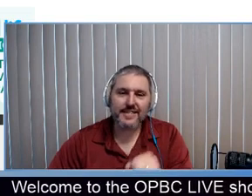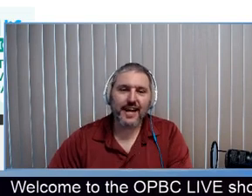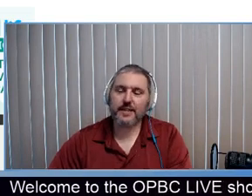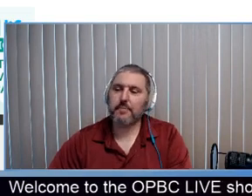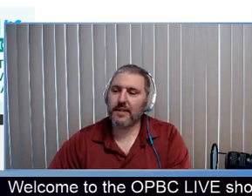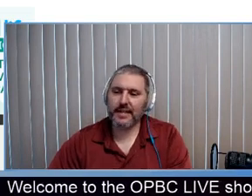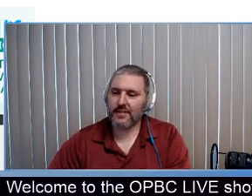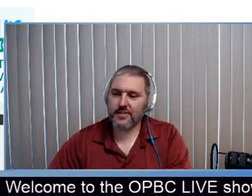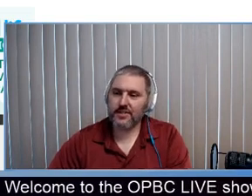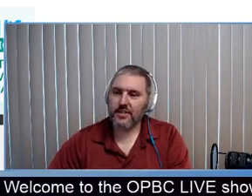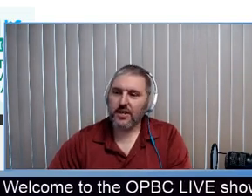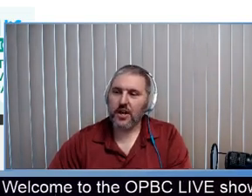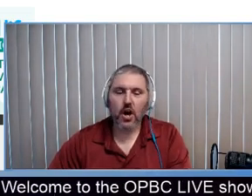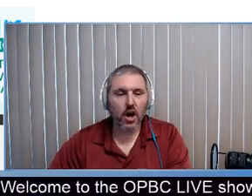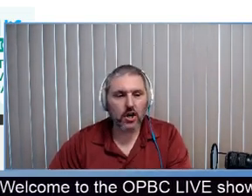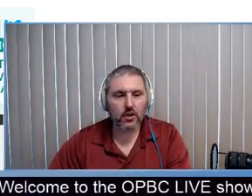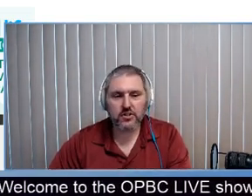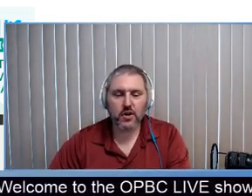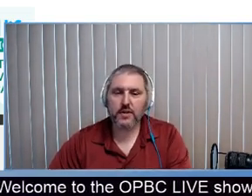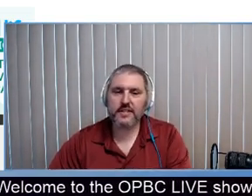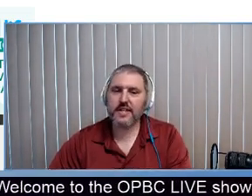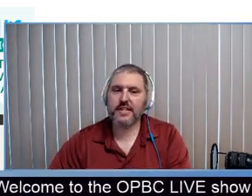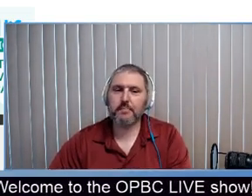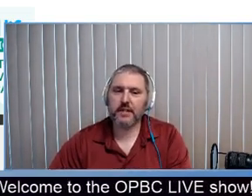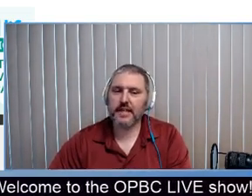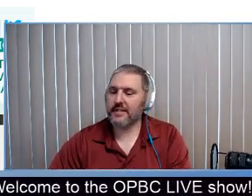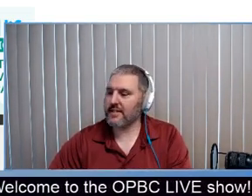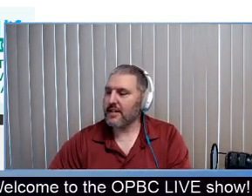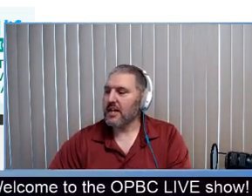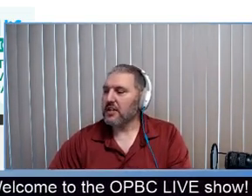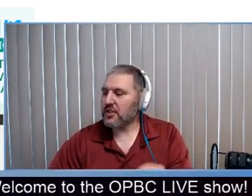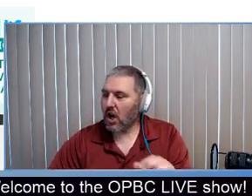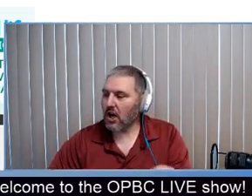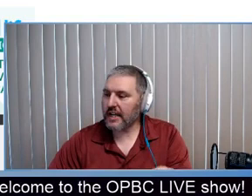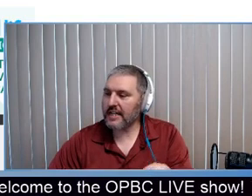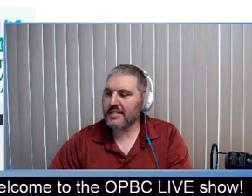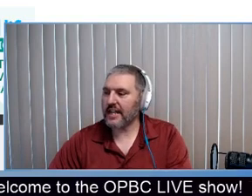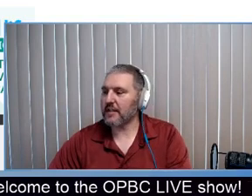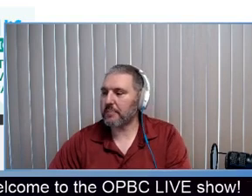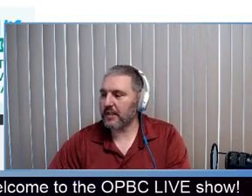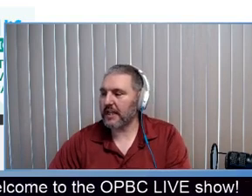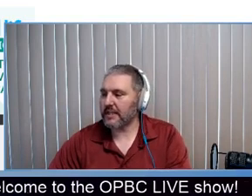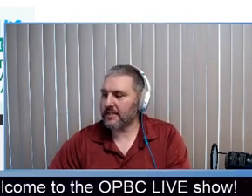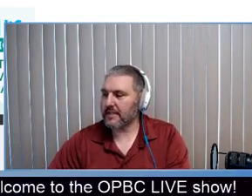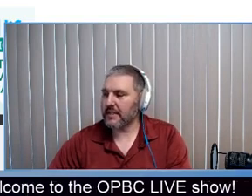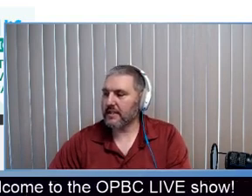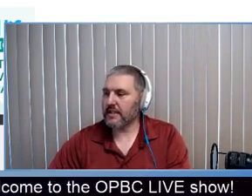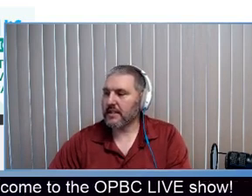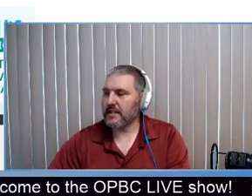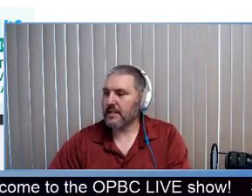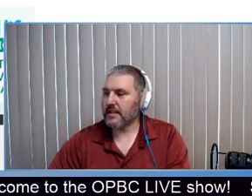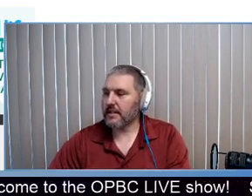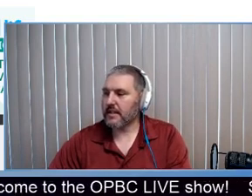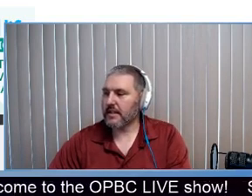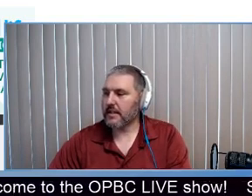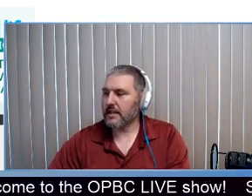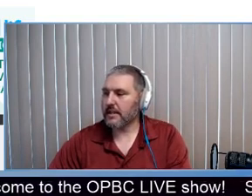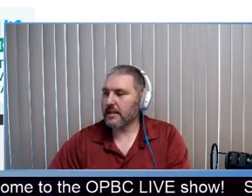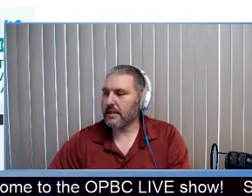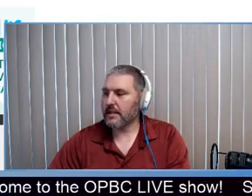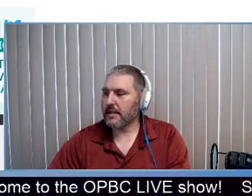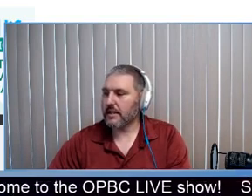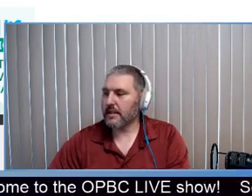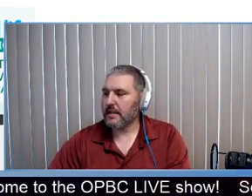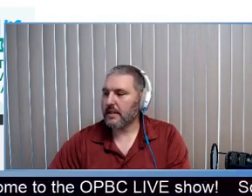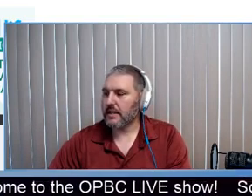Wendy's is not the police. AutoZone is not the police. Target is not the police.